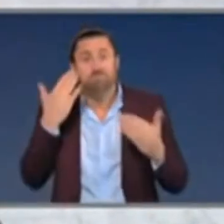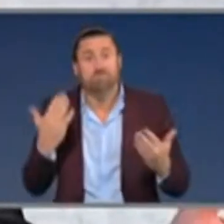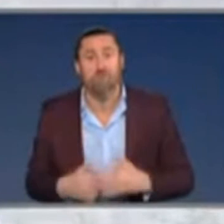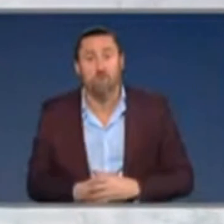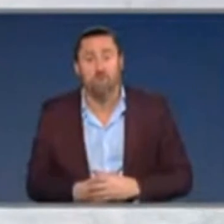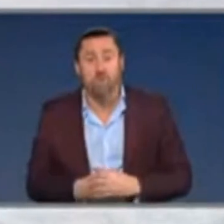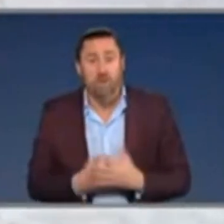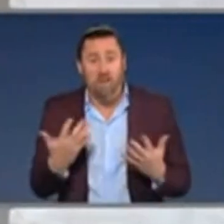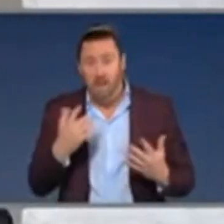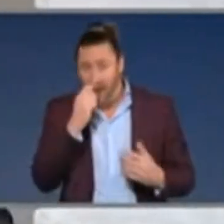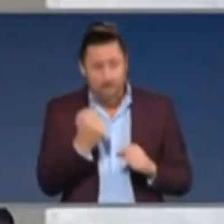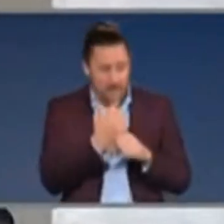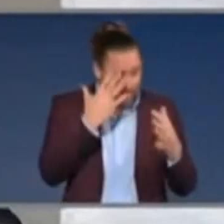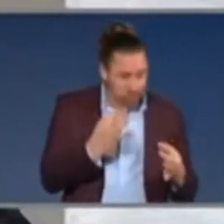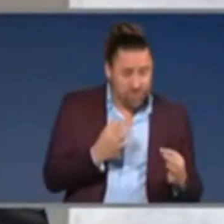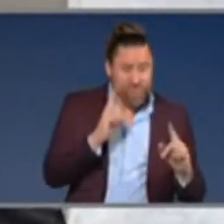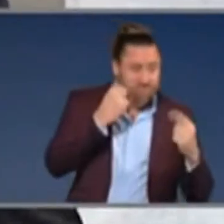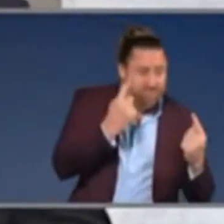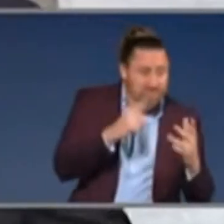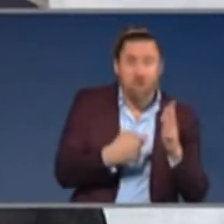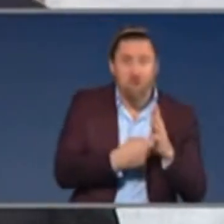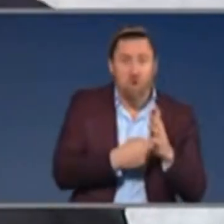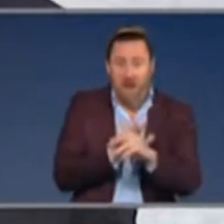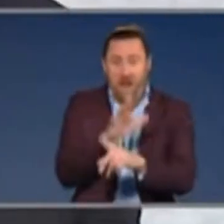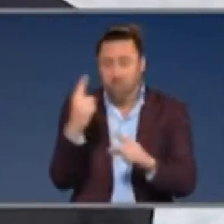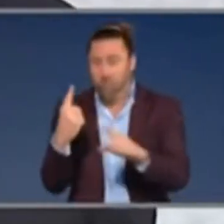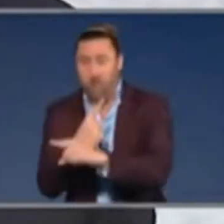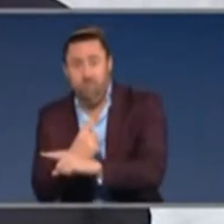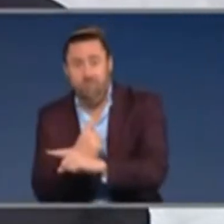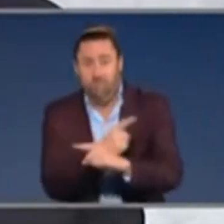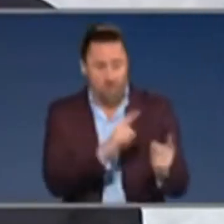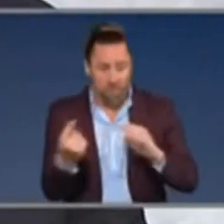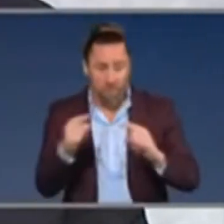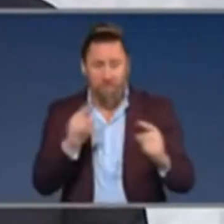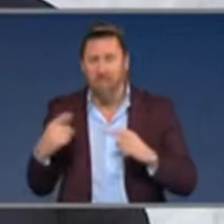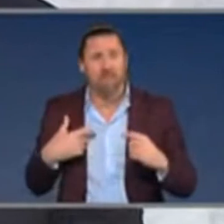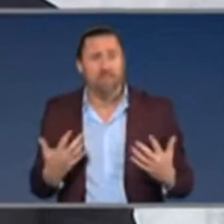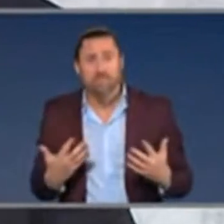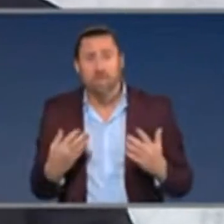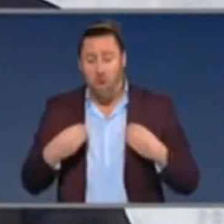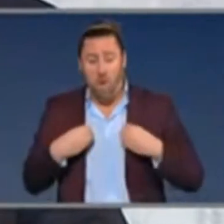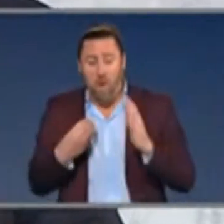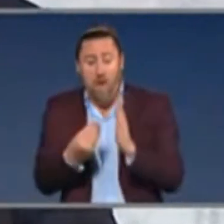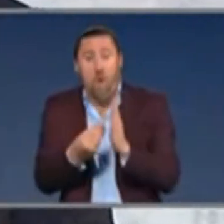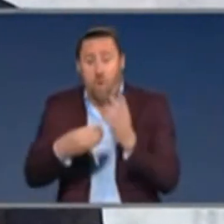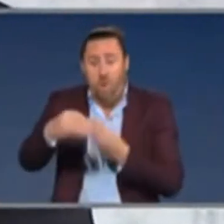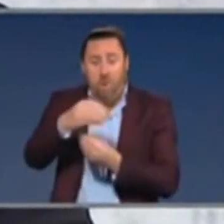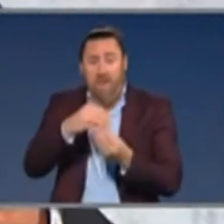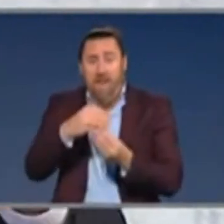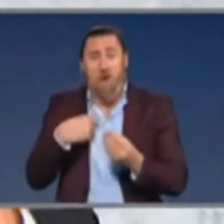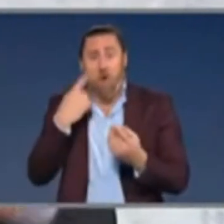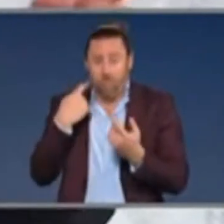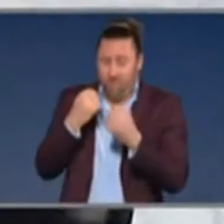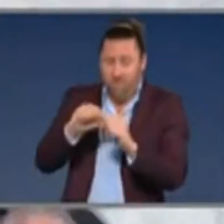made just as easily in a week or so, and that could be reversed, and that economic impact hopefully therefore would be